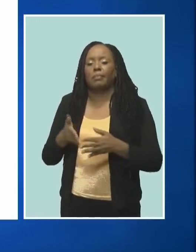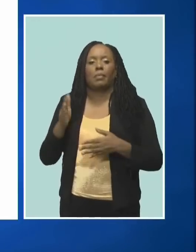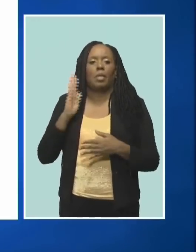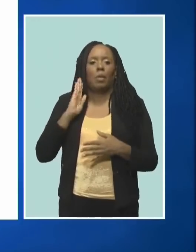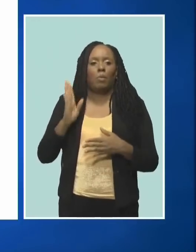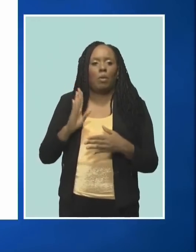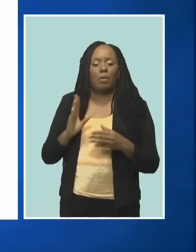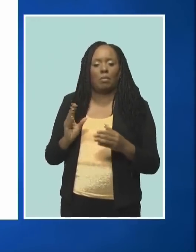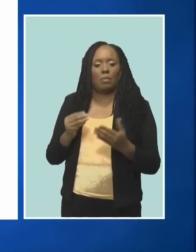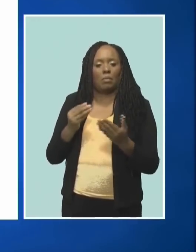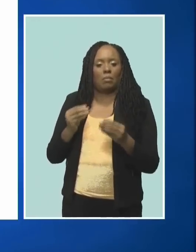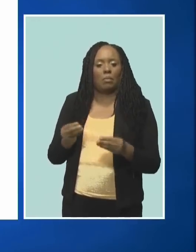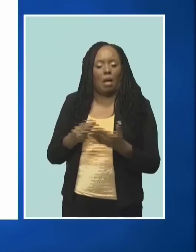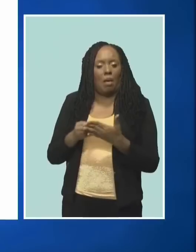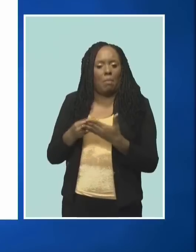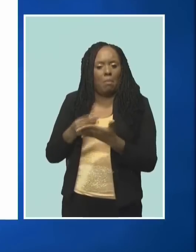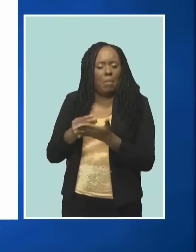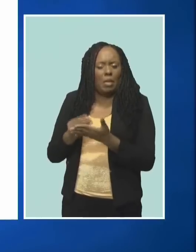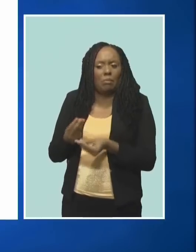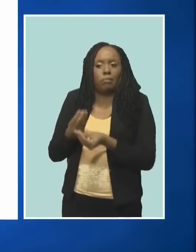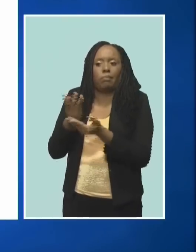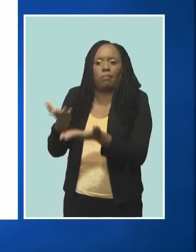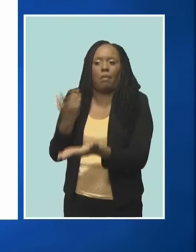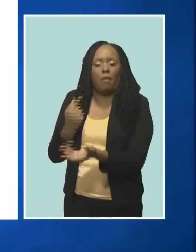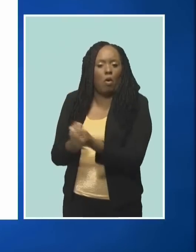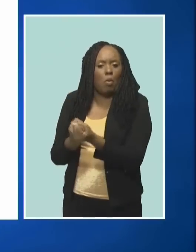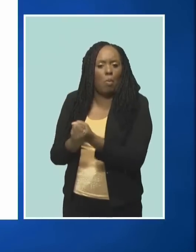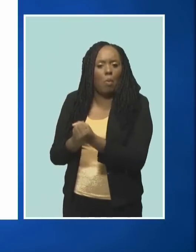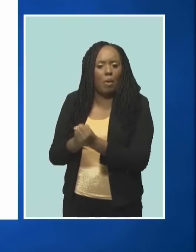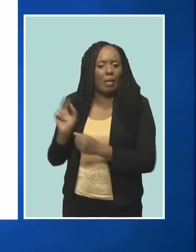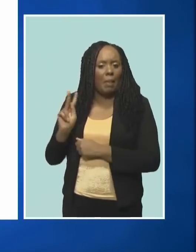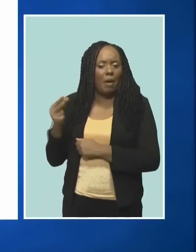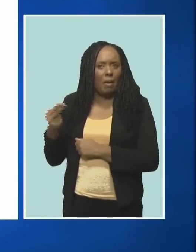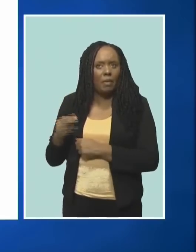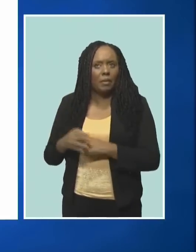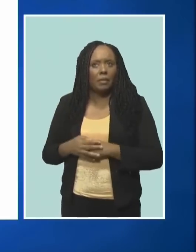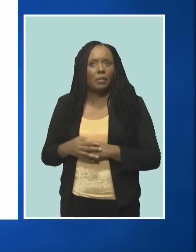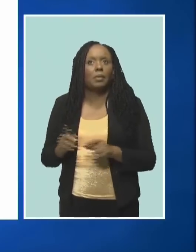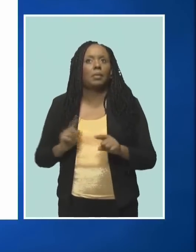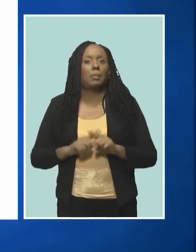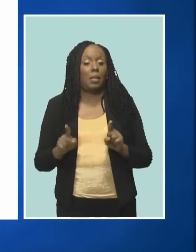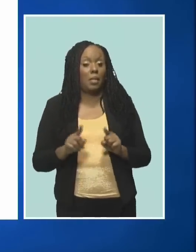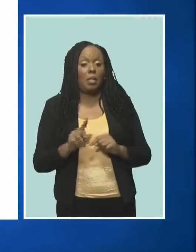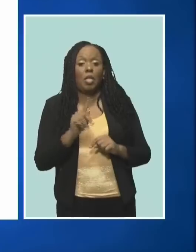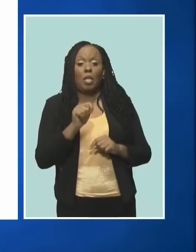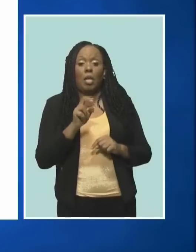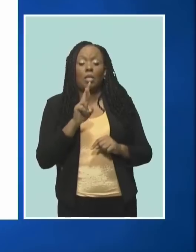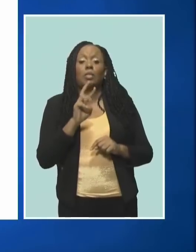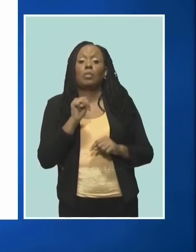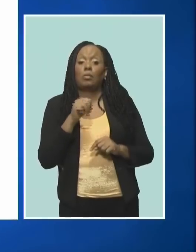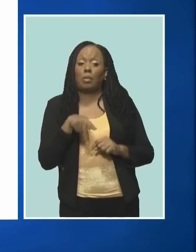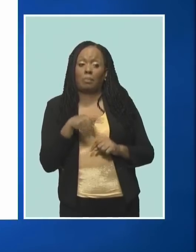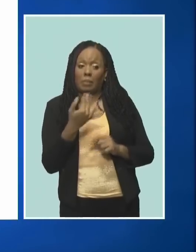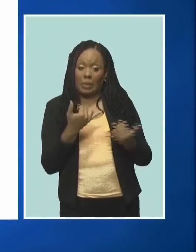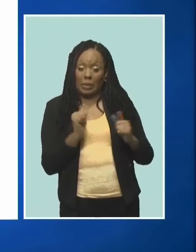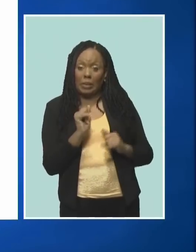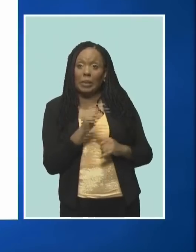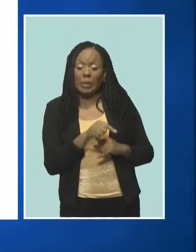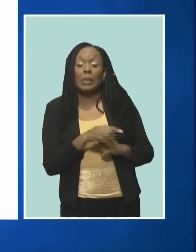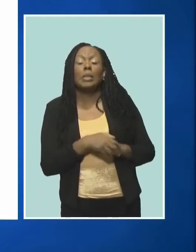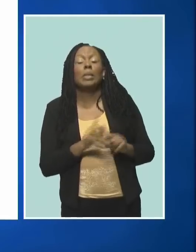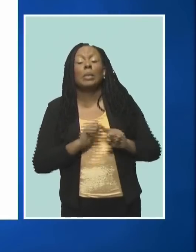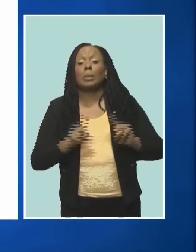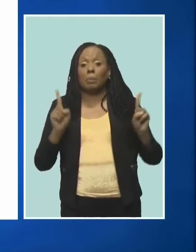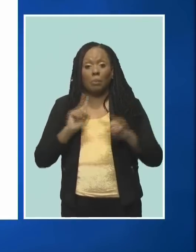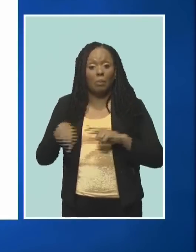and essentially it makes it all possible. But look, the reality is that President Trump is still a significant adversary. But I think that when